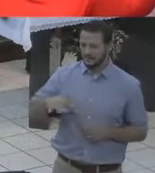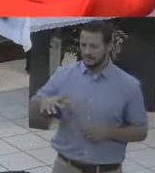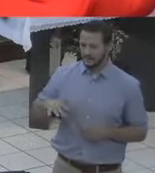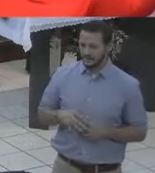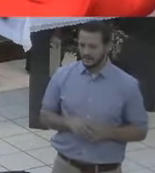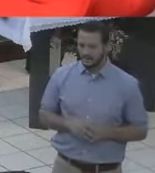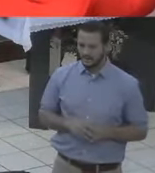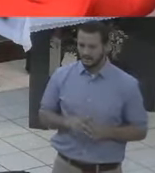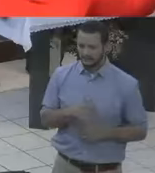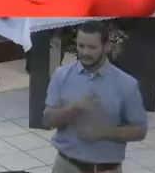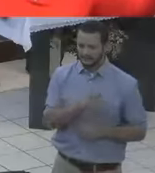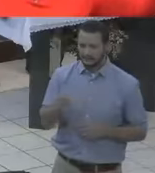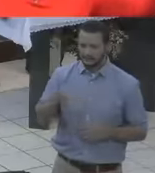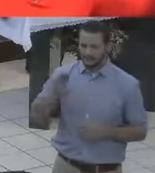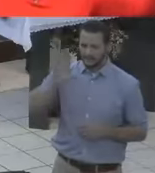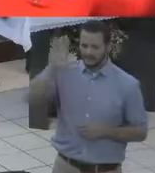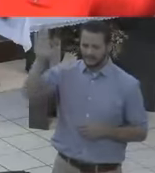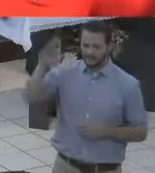kingdom and the